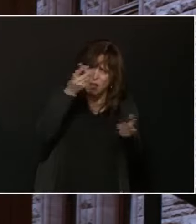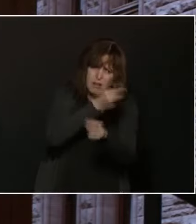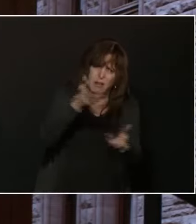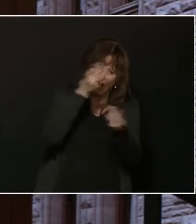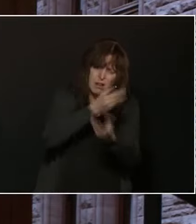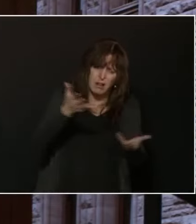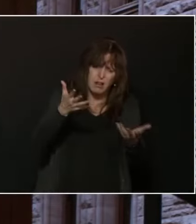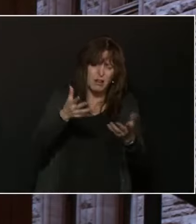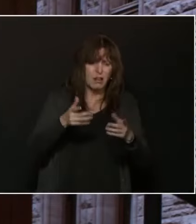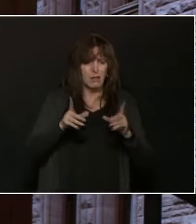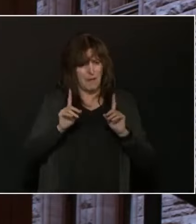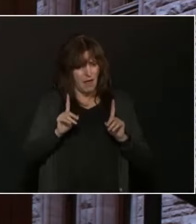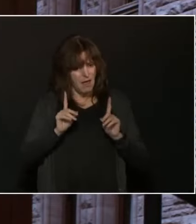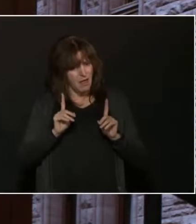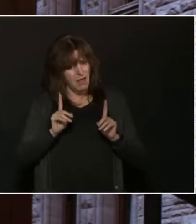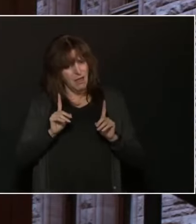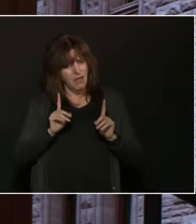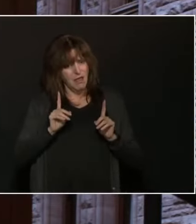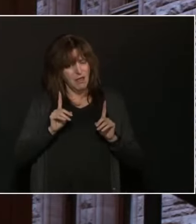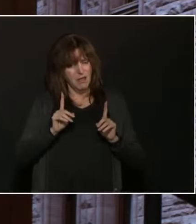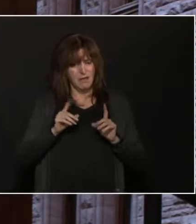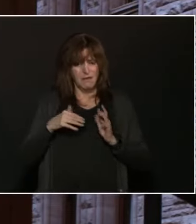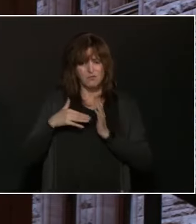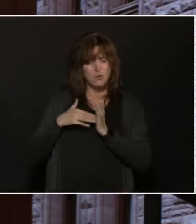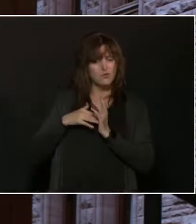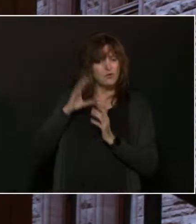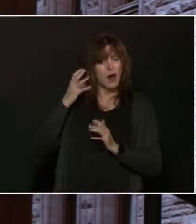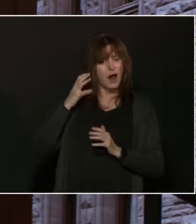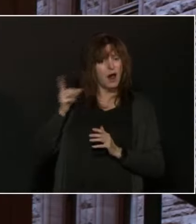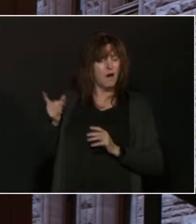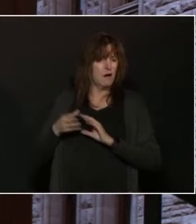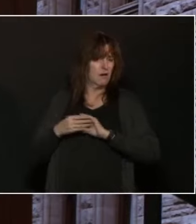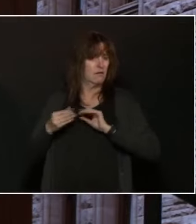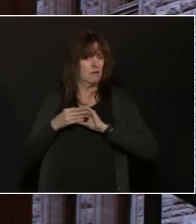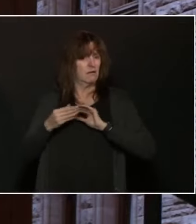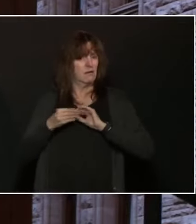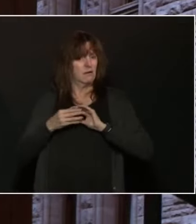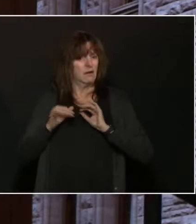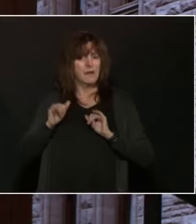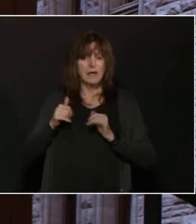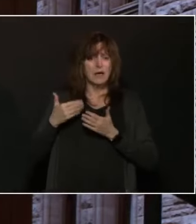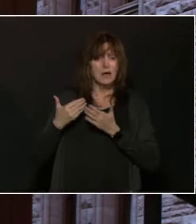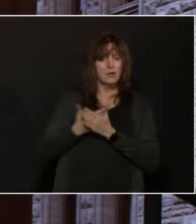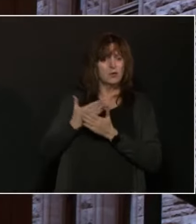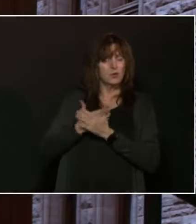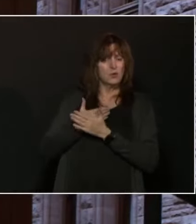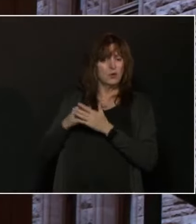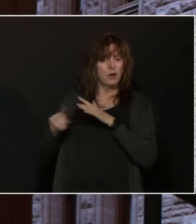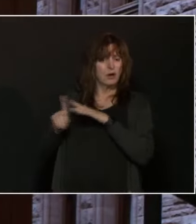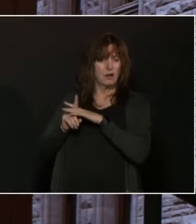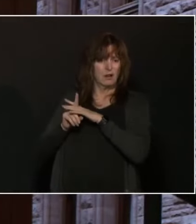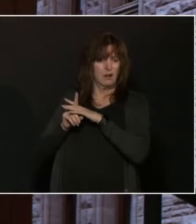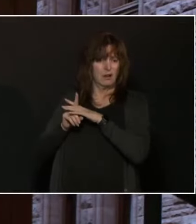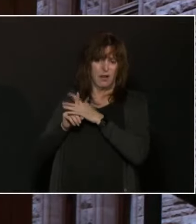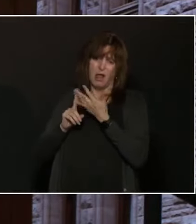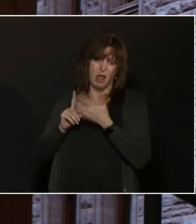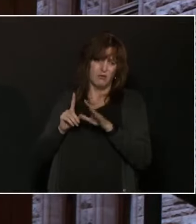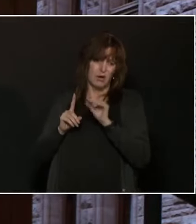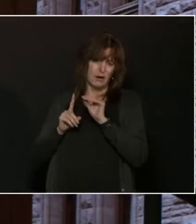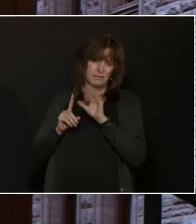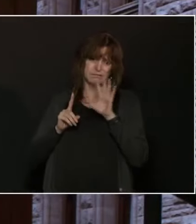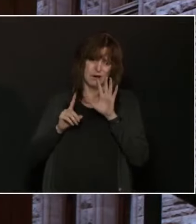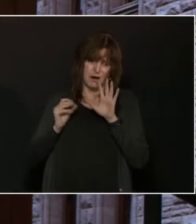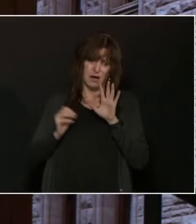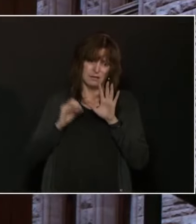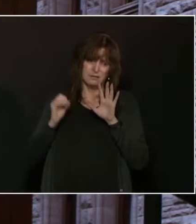pervasive all through the province, so you may be sitting within a very quiet area at the moment, but all you need is certain people and certain events in certain ways without the